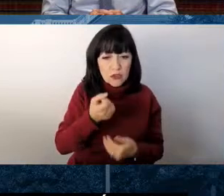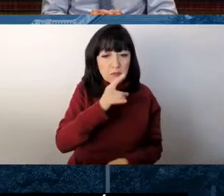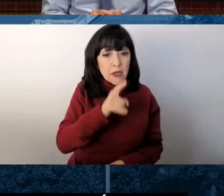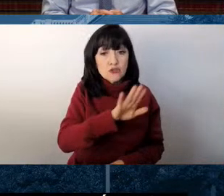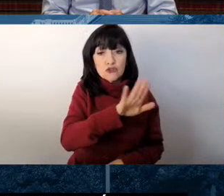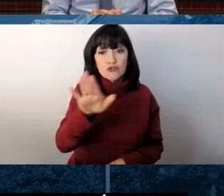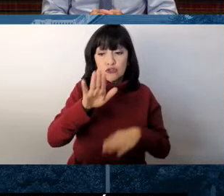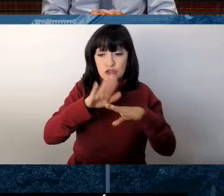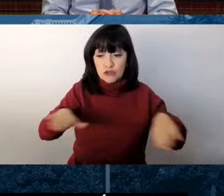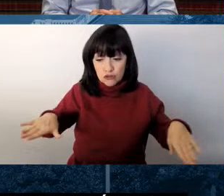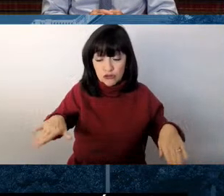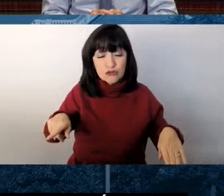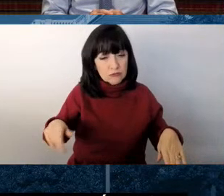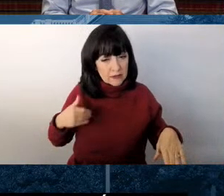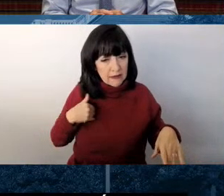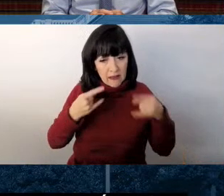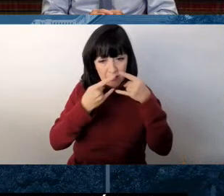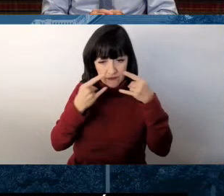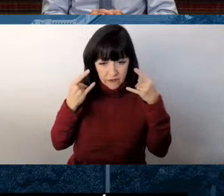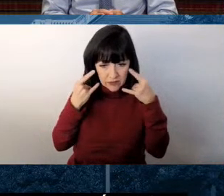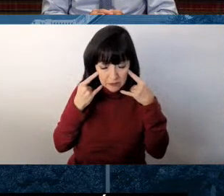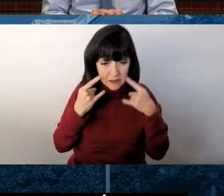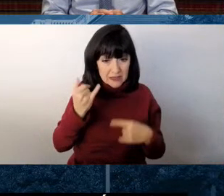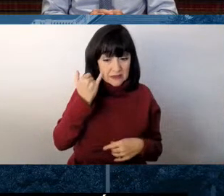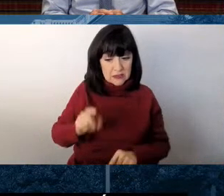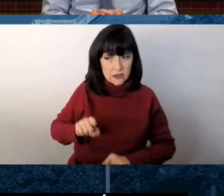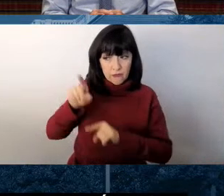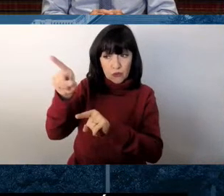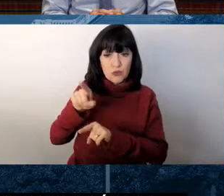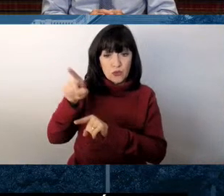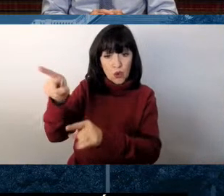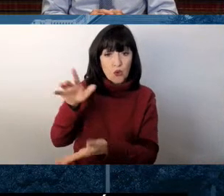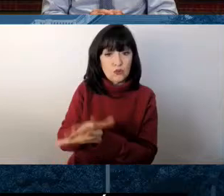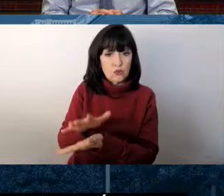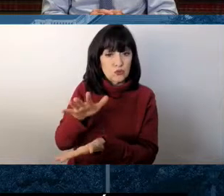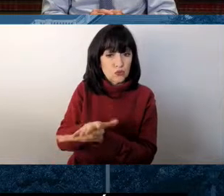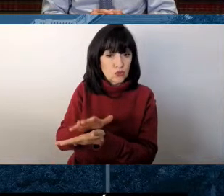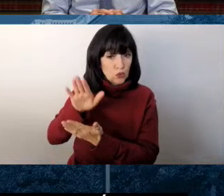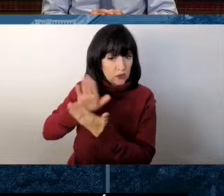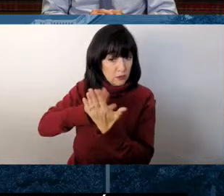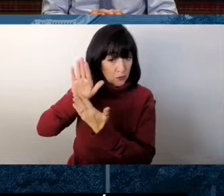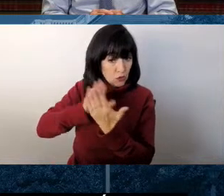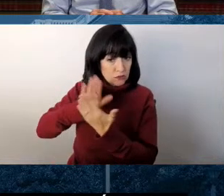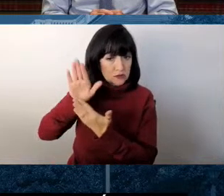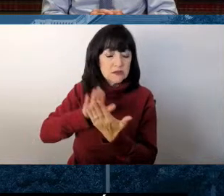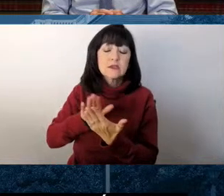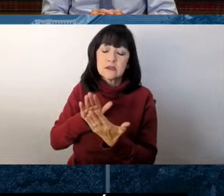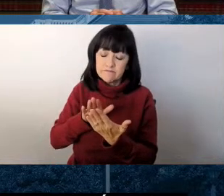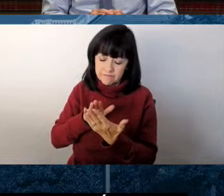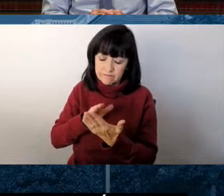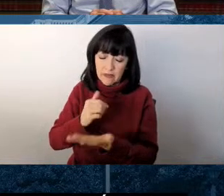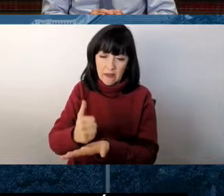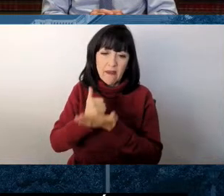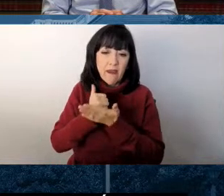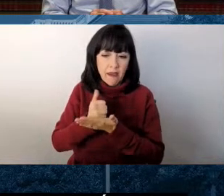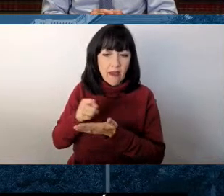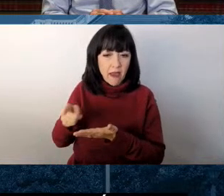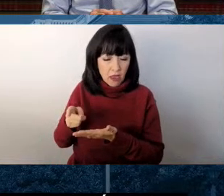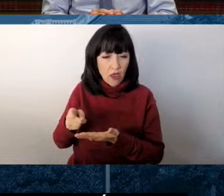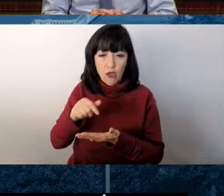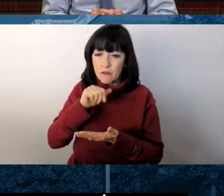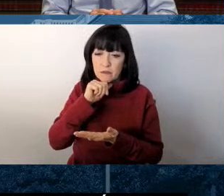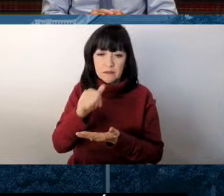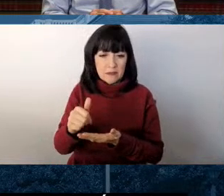their school is in person instruction. Help us by keeping socially distant. So there are the things that are